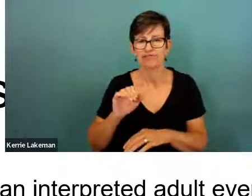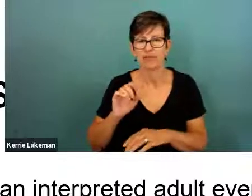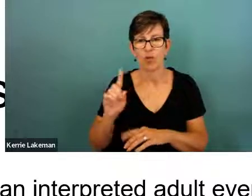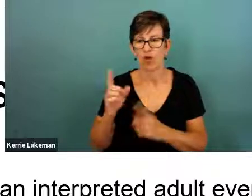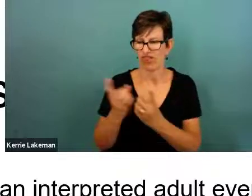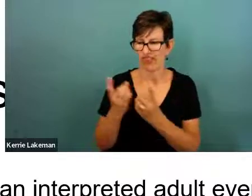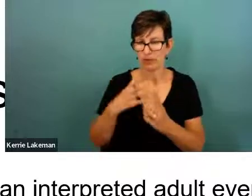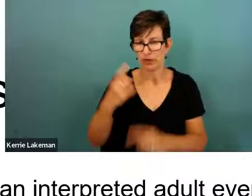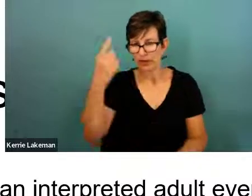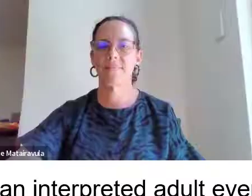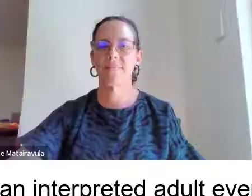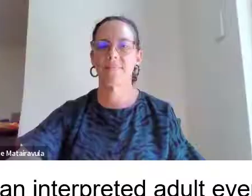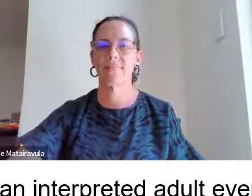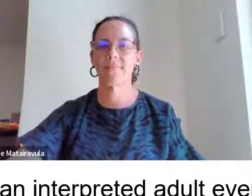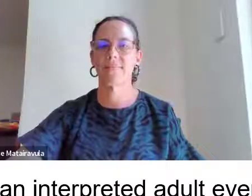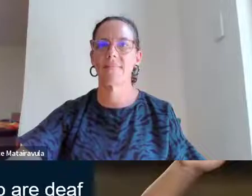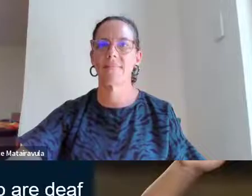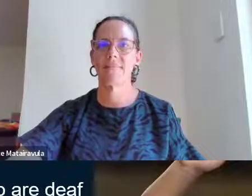be considered in that space.